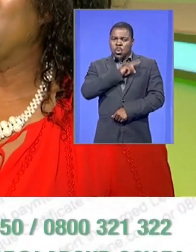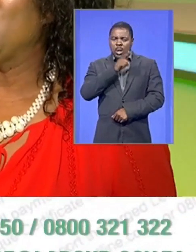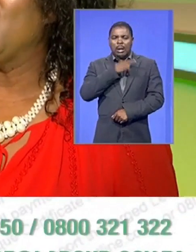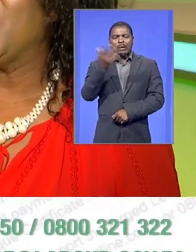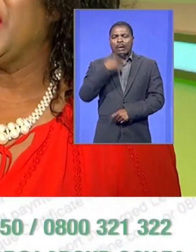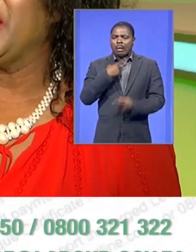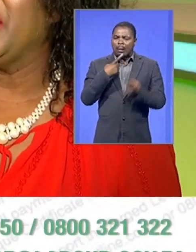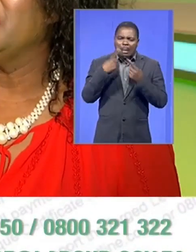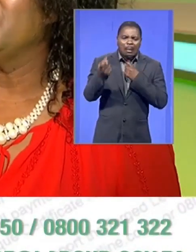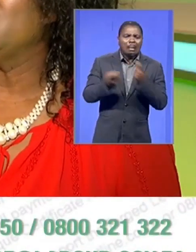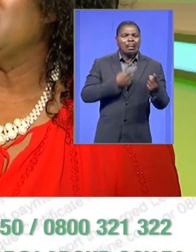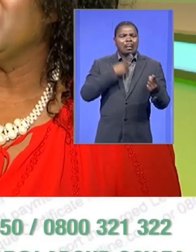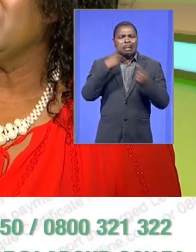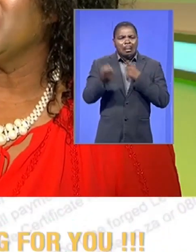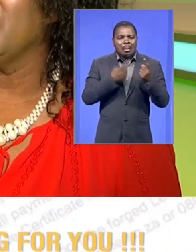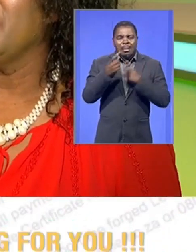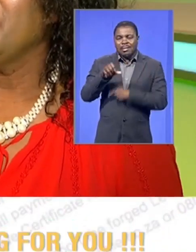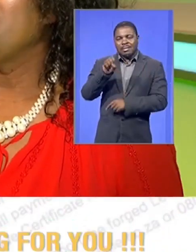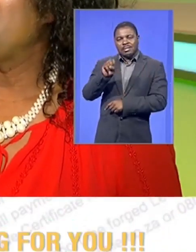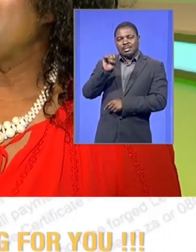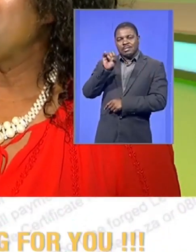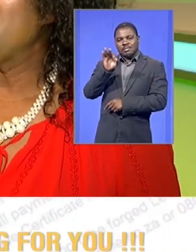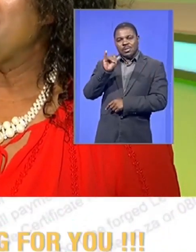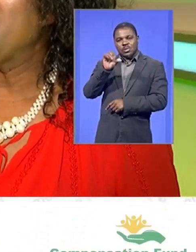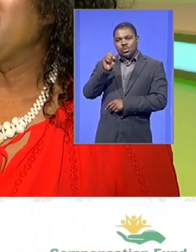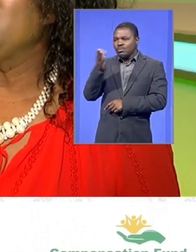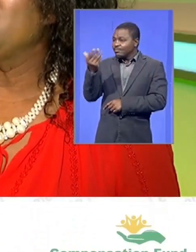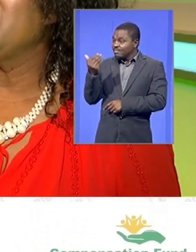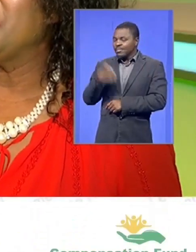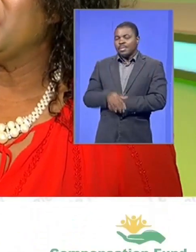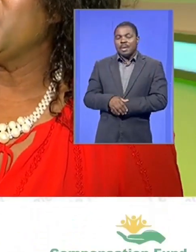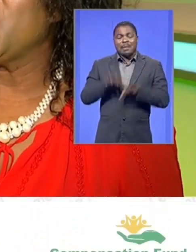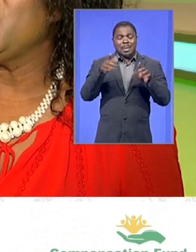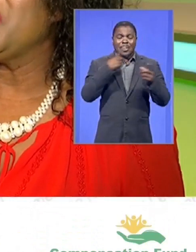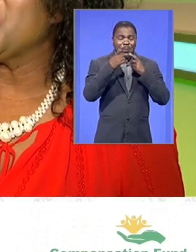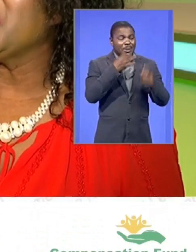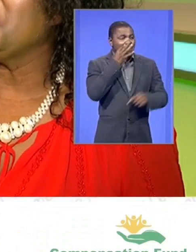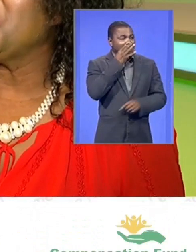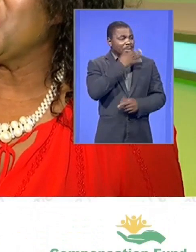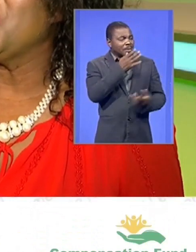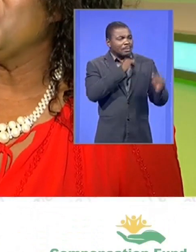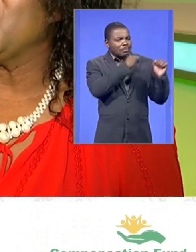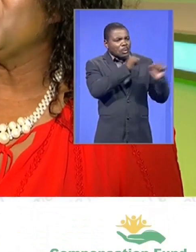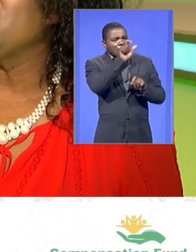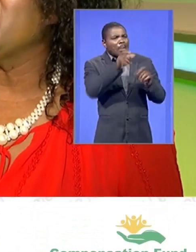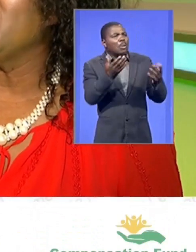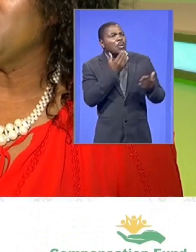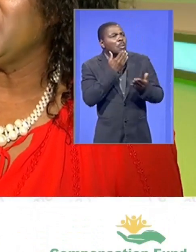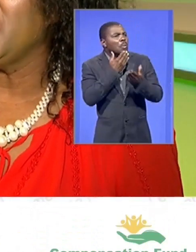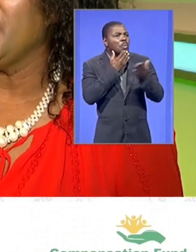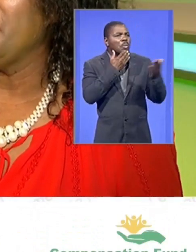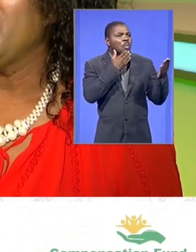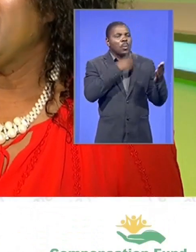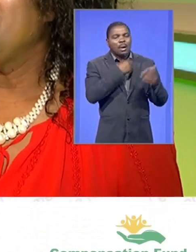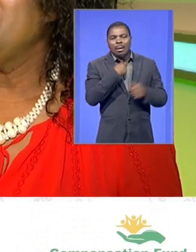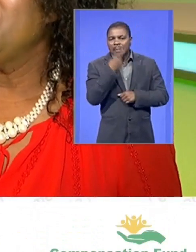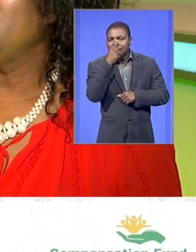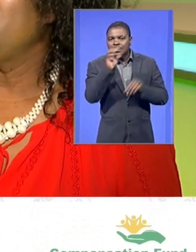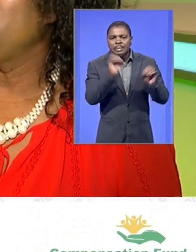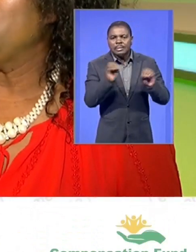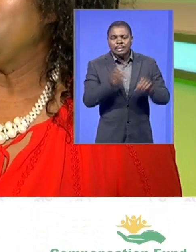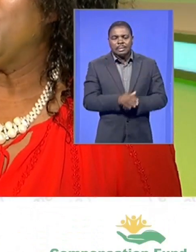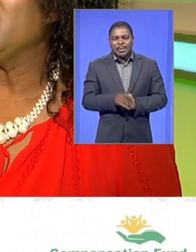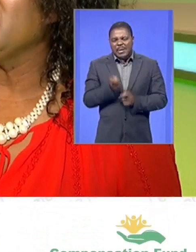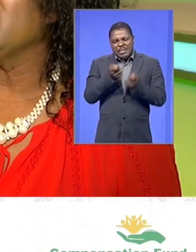crying, so that people have been complaining to say, but we don't know the boxers because we don't get to see them. I mean,